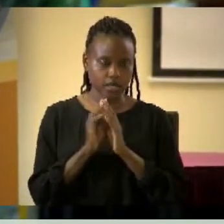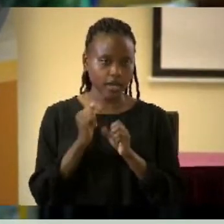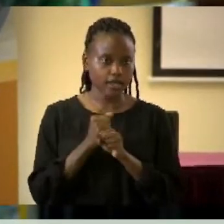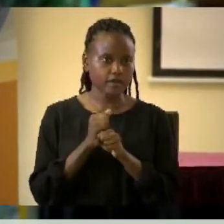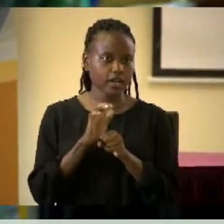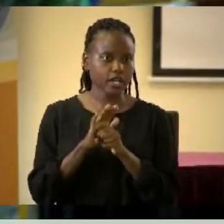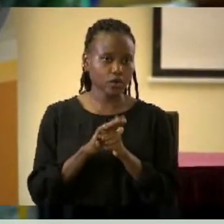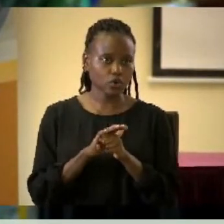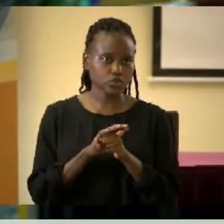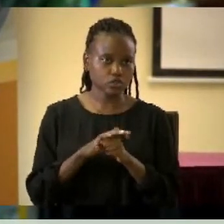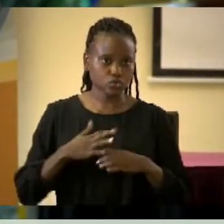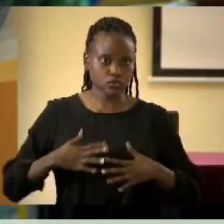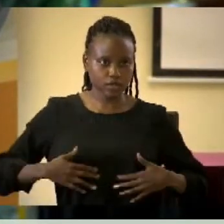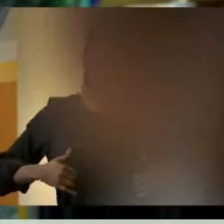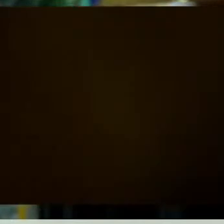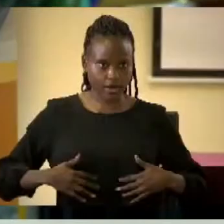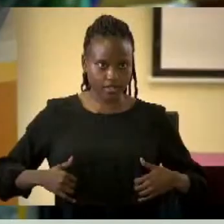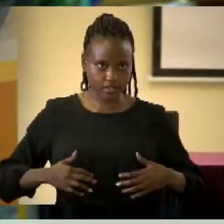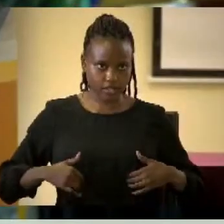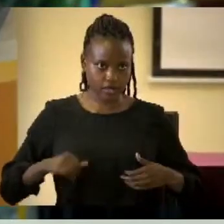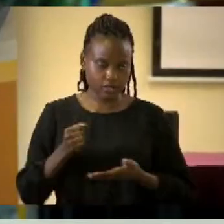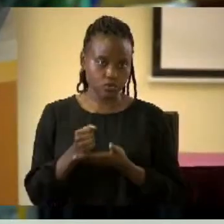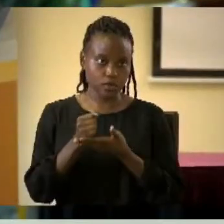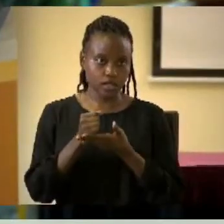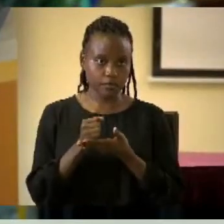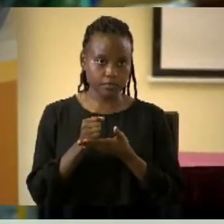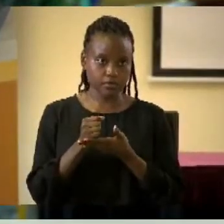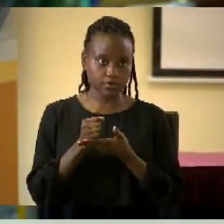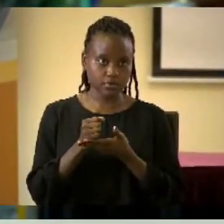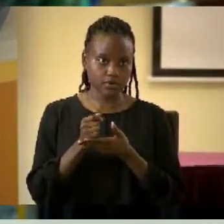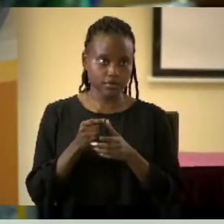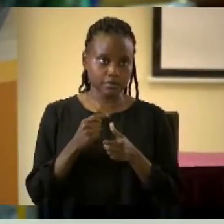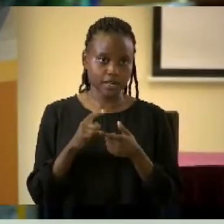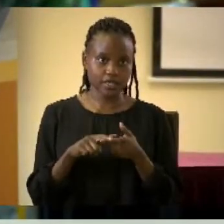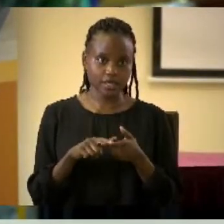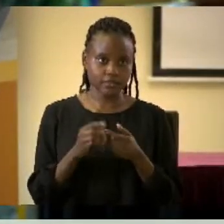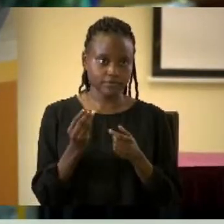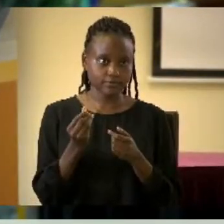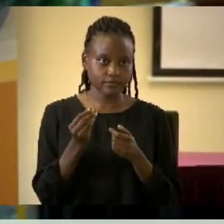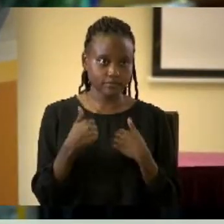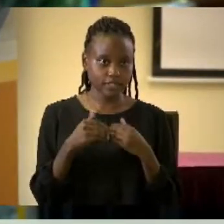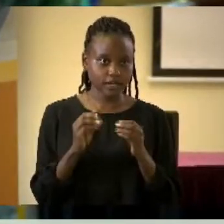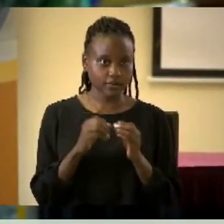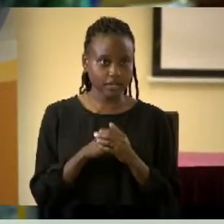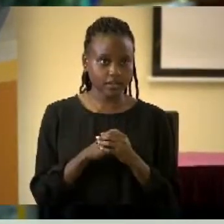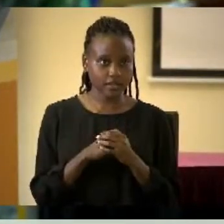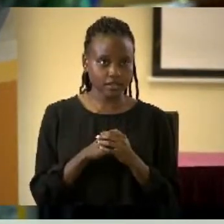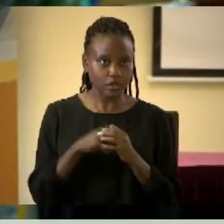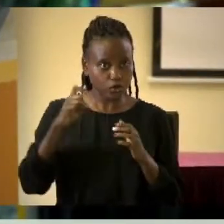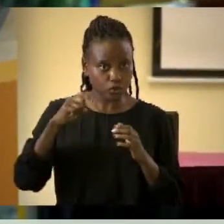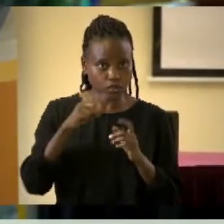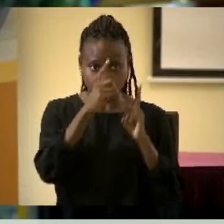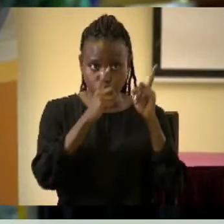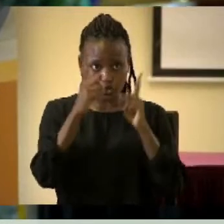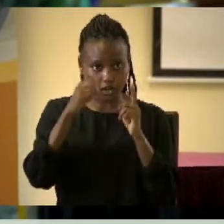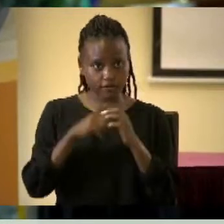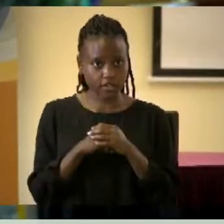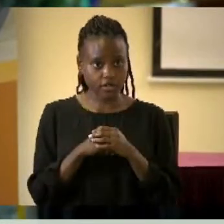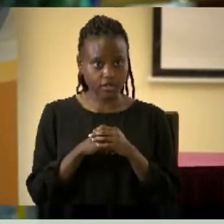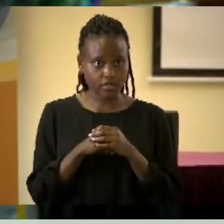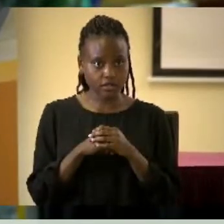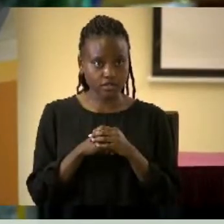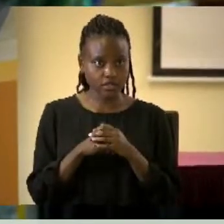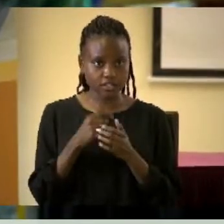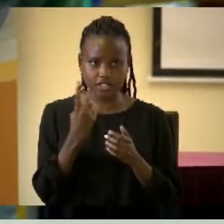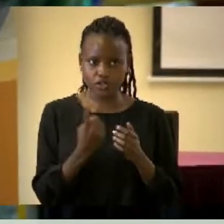to Garissa, all the way to Garissa to assist. But then our disbursements, we need to travel. Is there a way, is it just